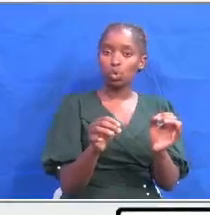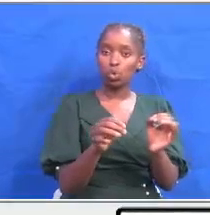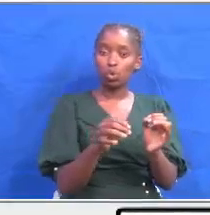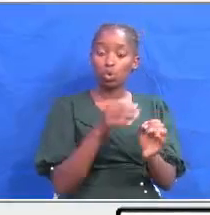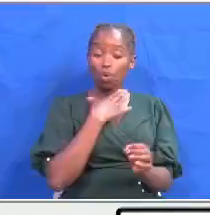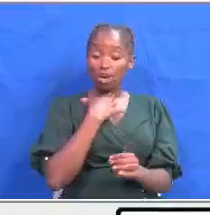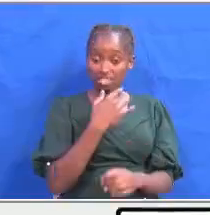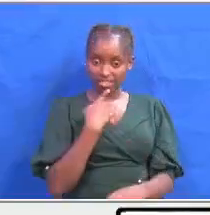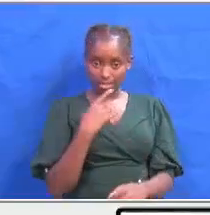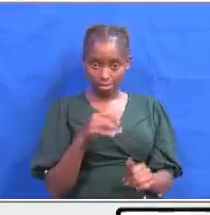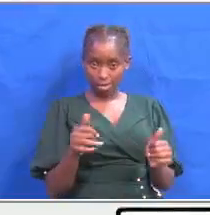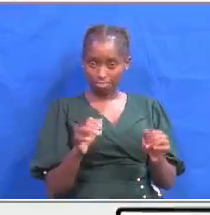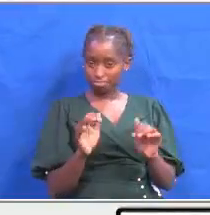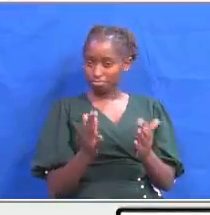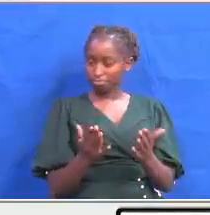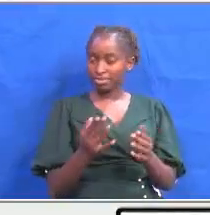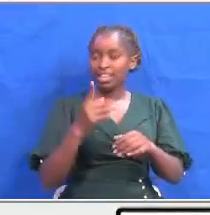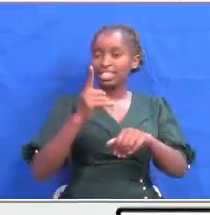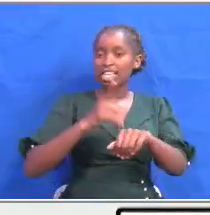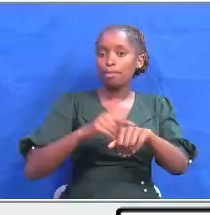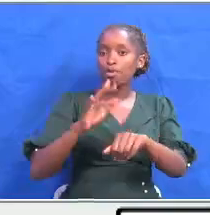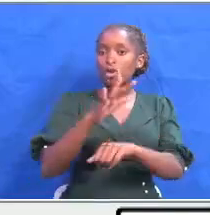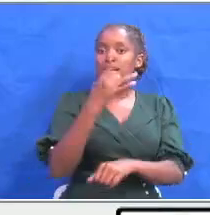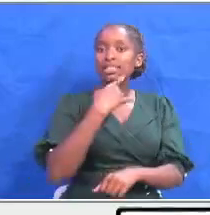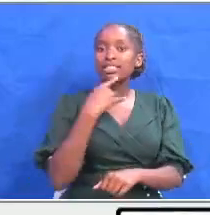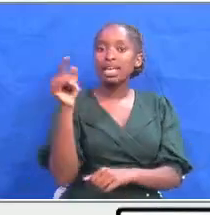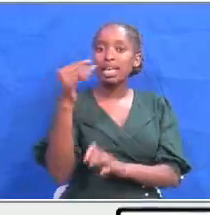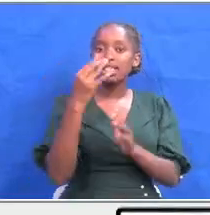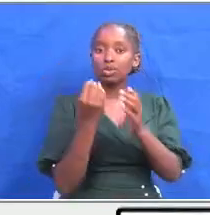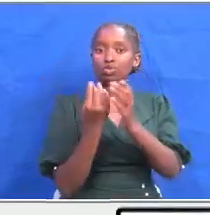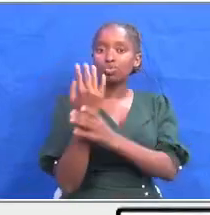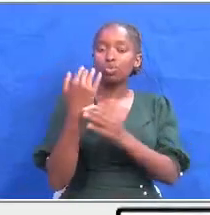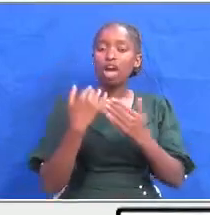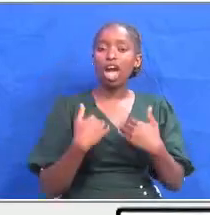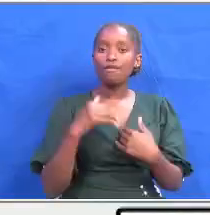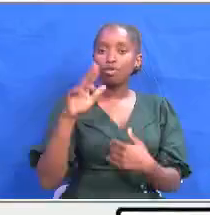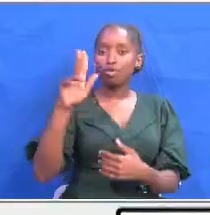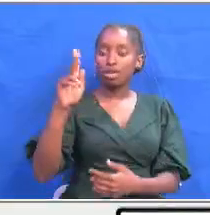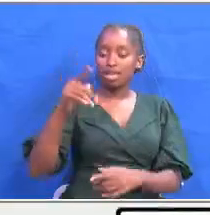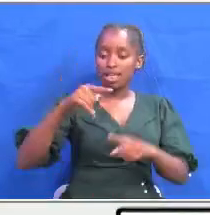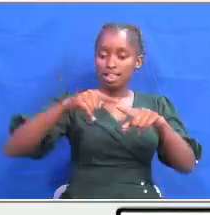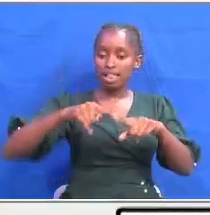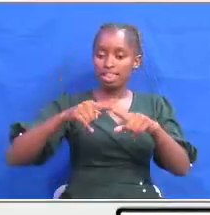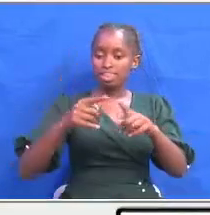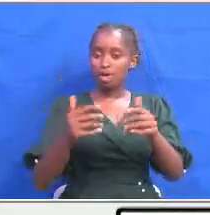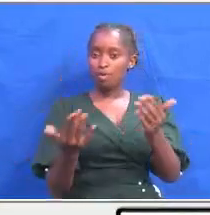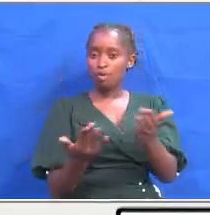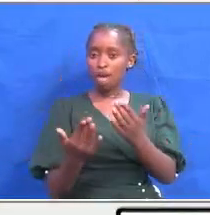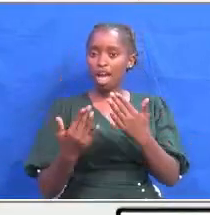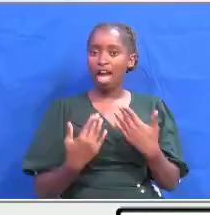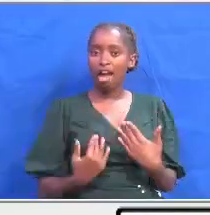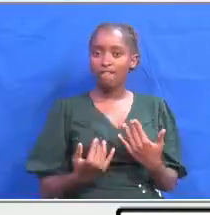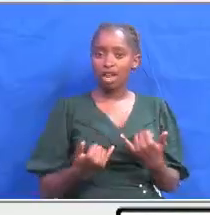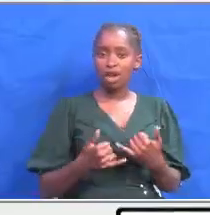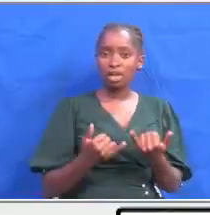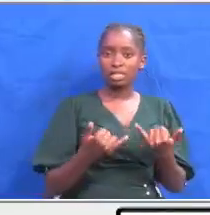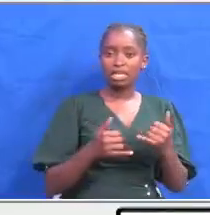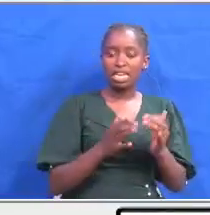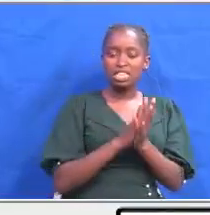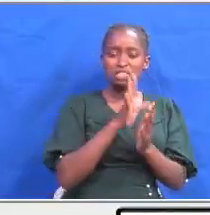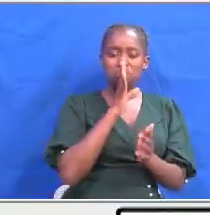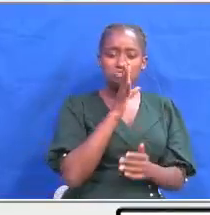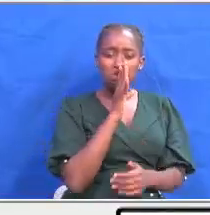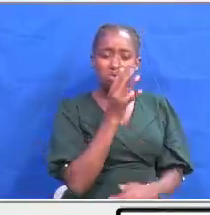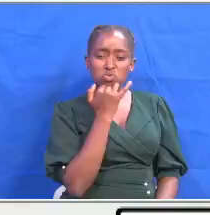And no, I will tell you. Now you're trying to say that Kenyans have grown to the UK standard where they will really they will troll you